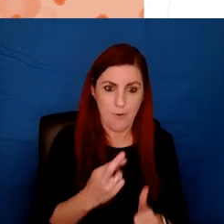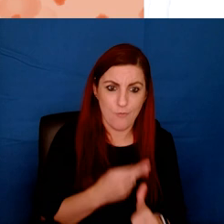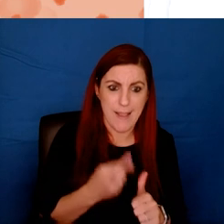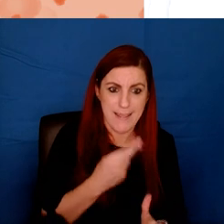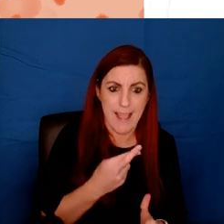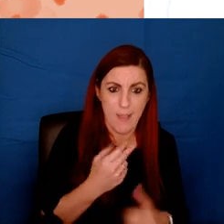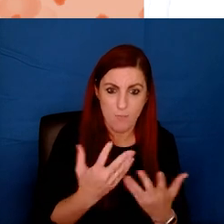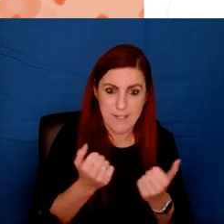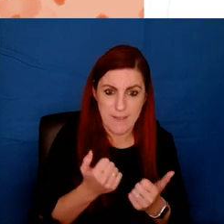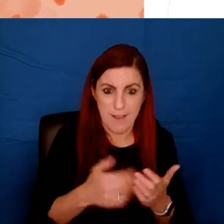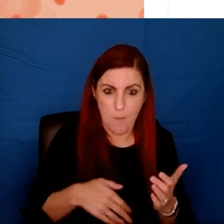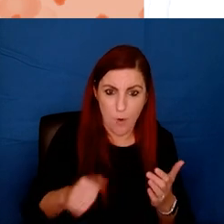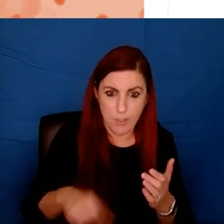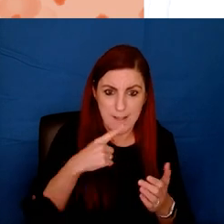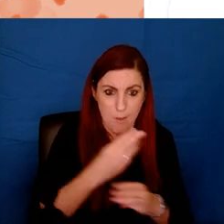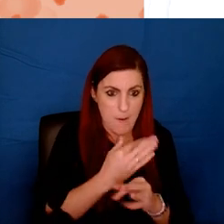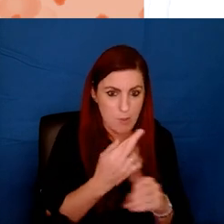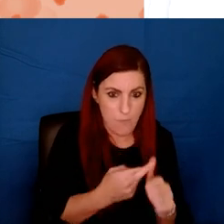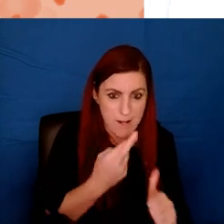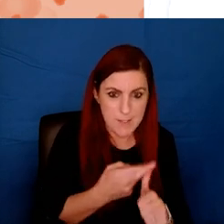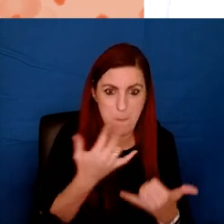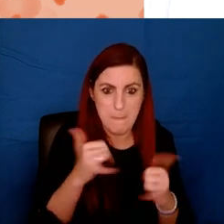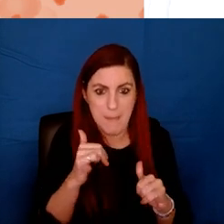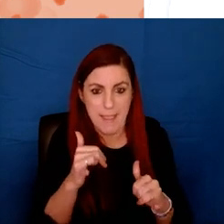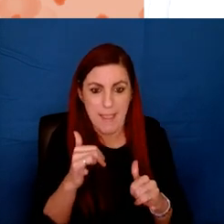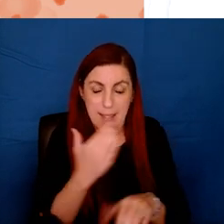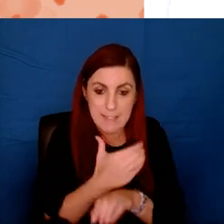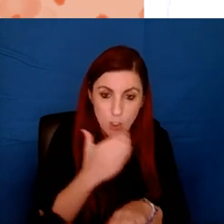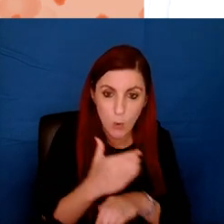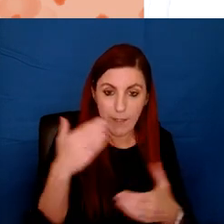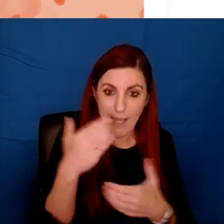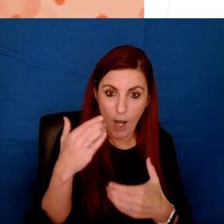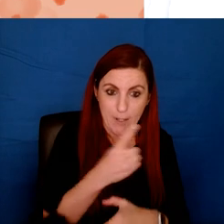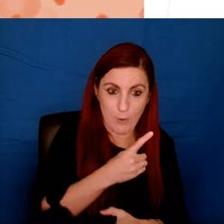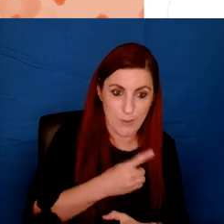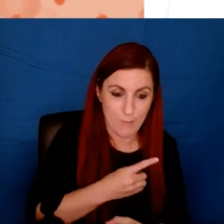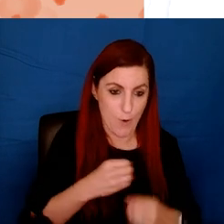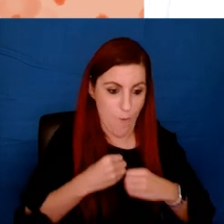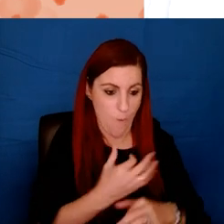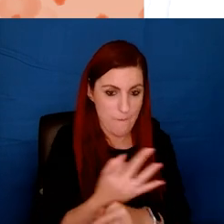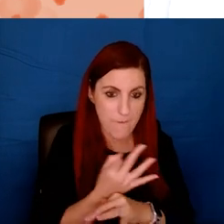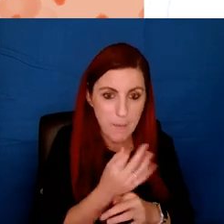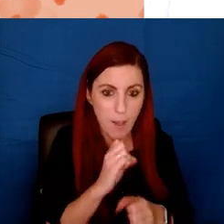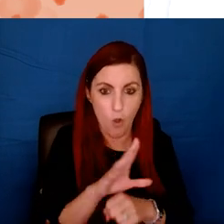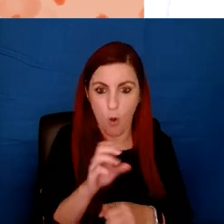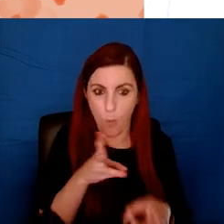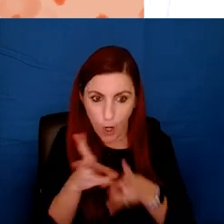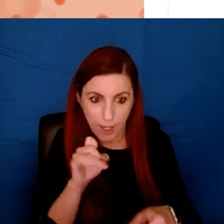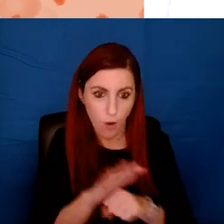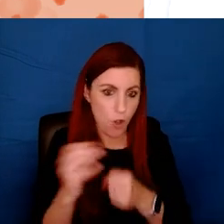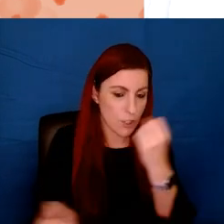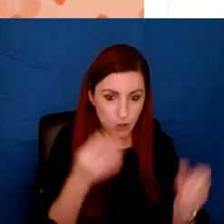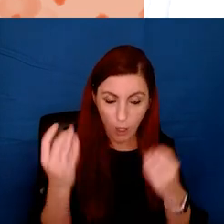most people who are receiving abortions are parents, or they might have other caring duties towards family members or work. So juggling